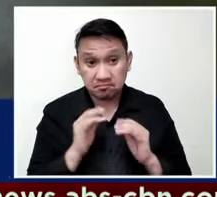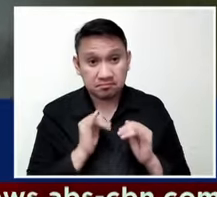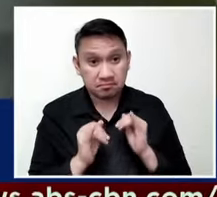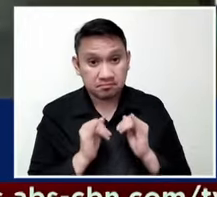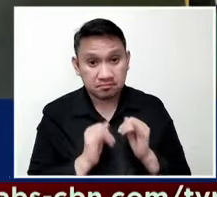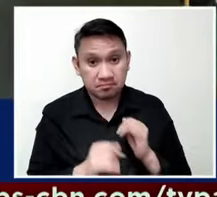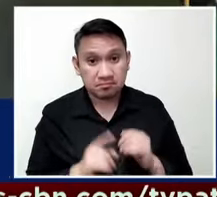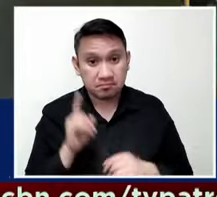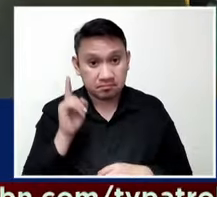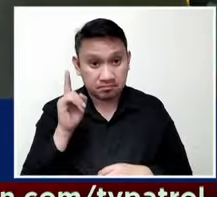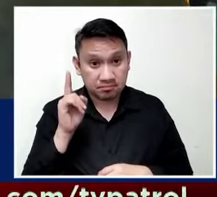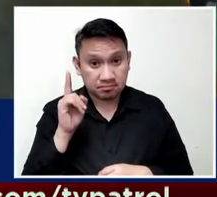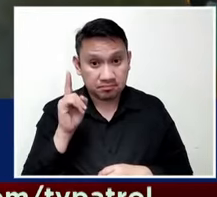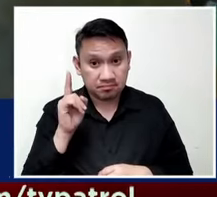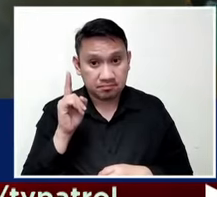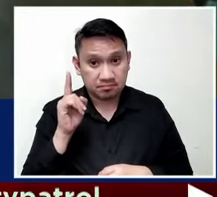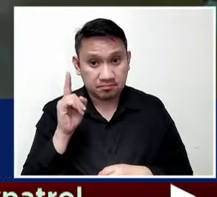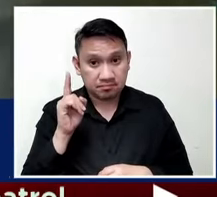sa on-cue sa